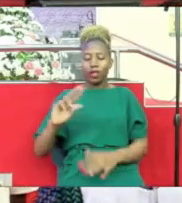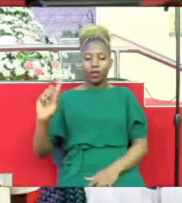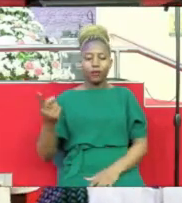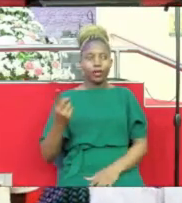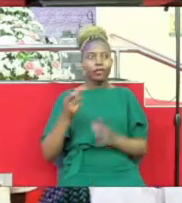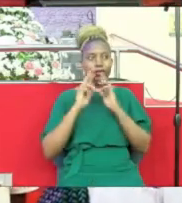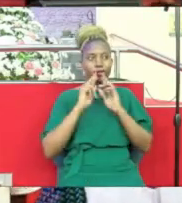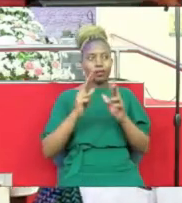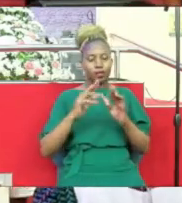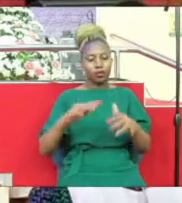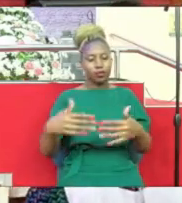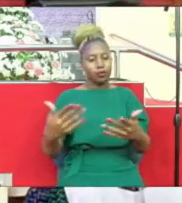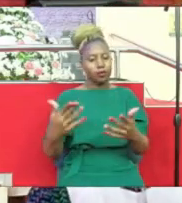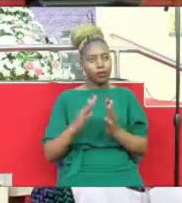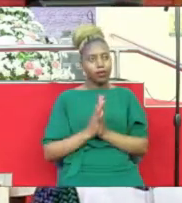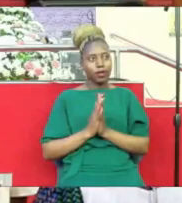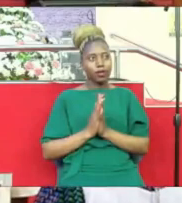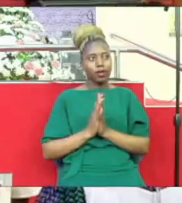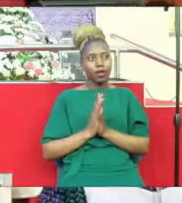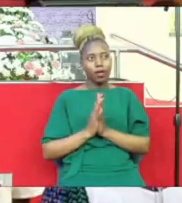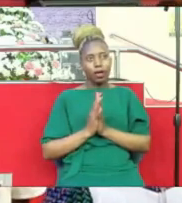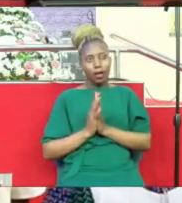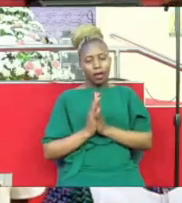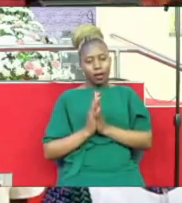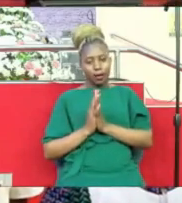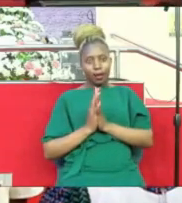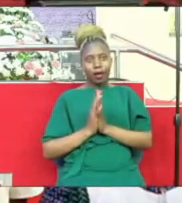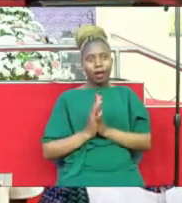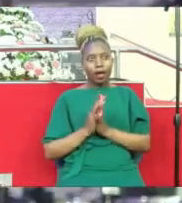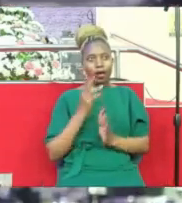and his anus and his rectum lined up.